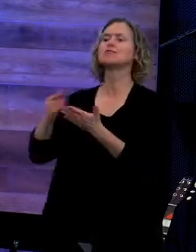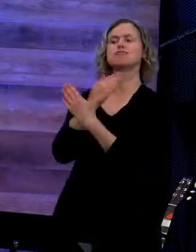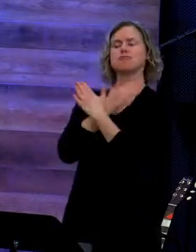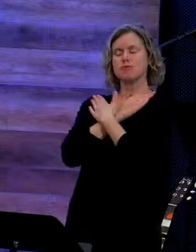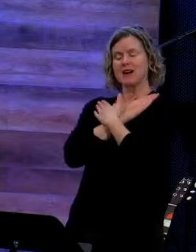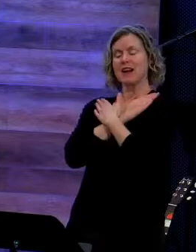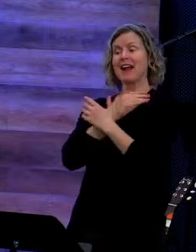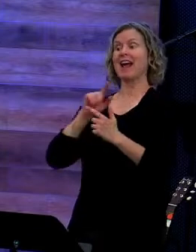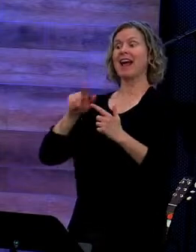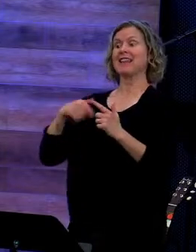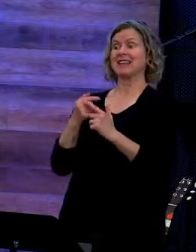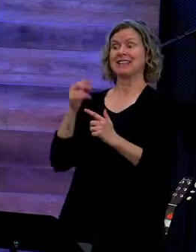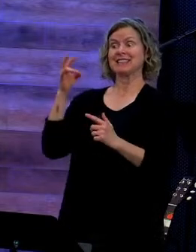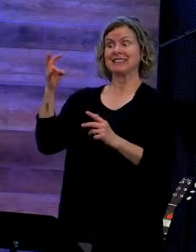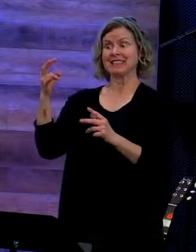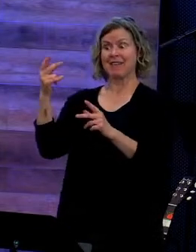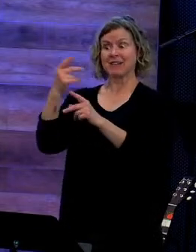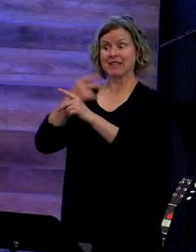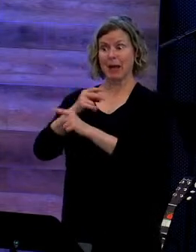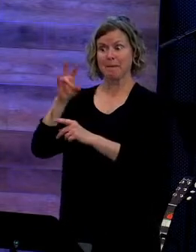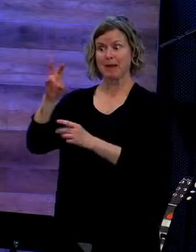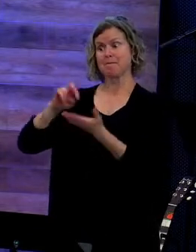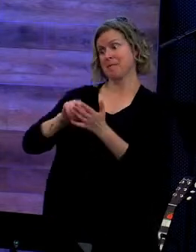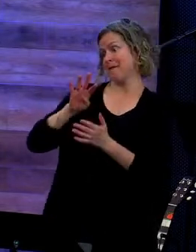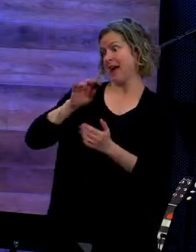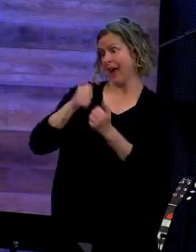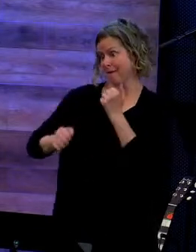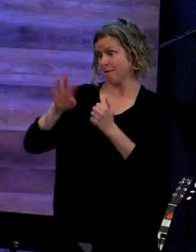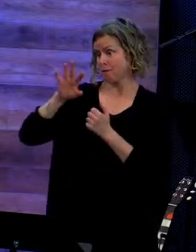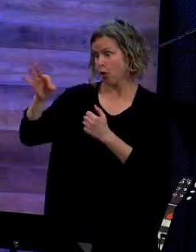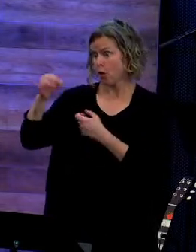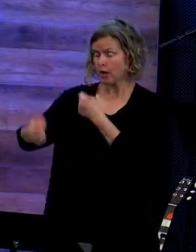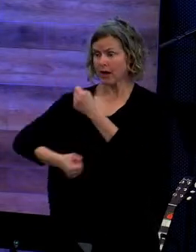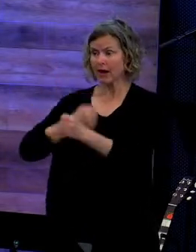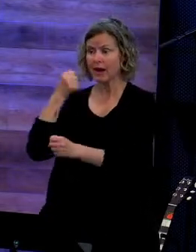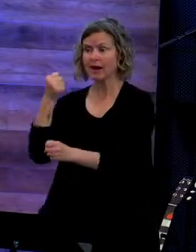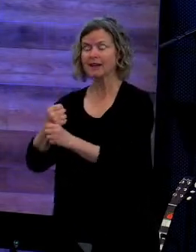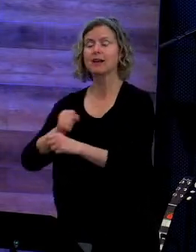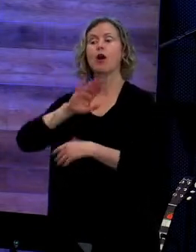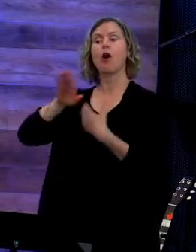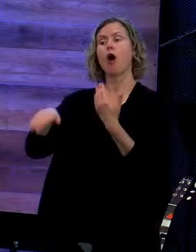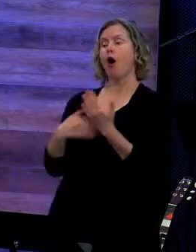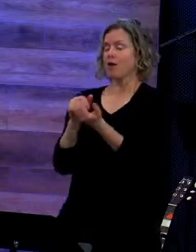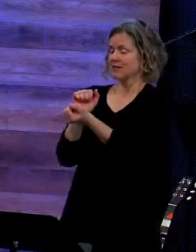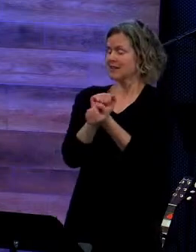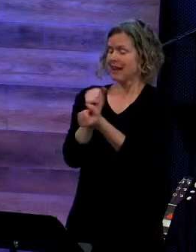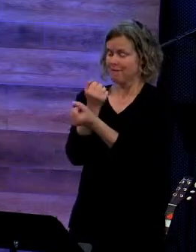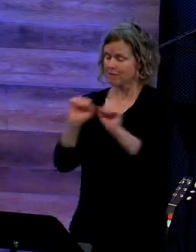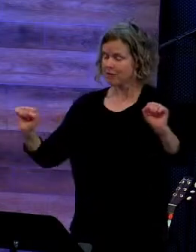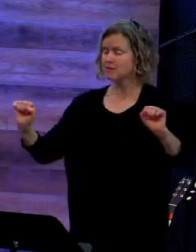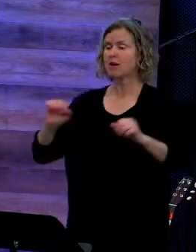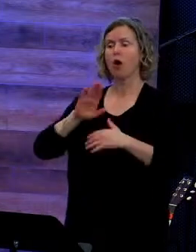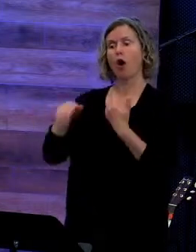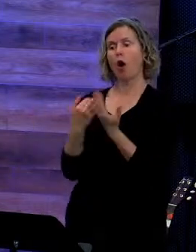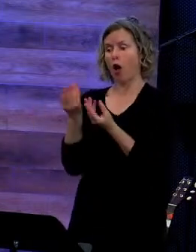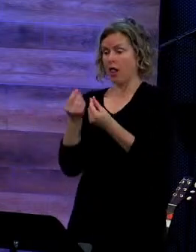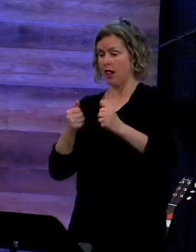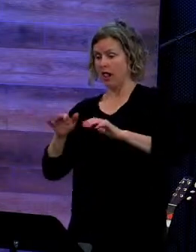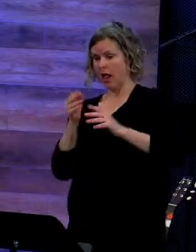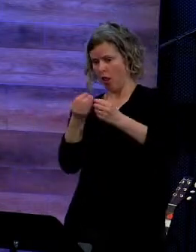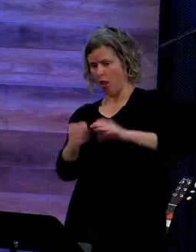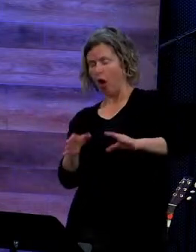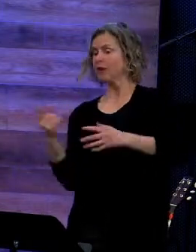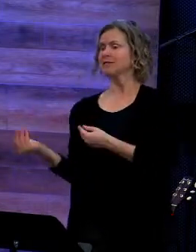all slaves would be liberated, all debt would be erased, all land would be restored from people who had lost it. And there is